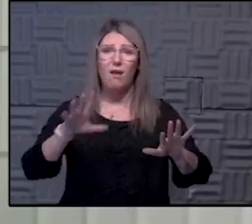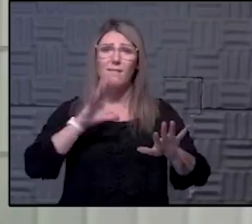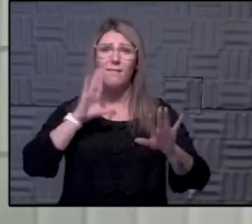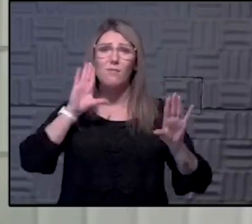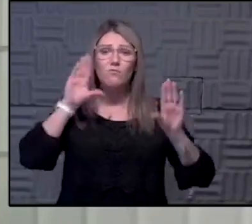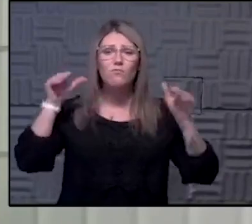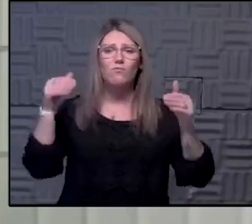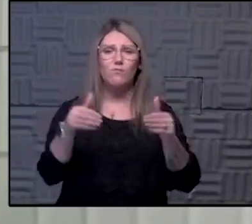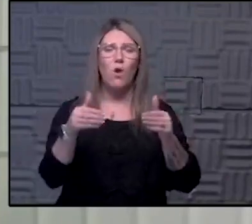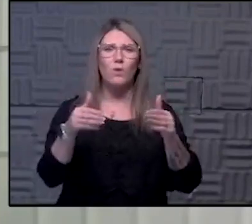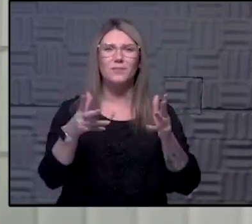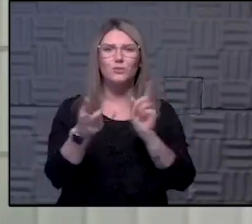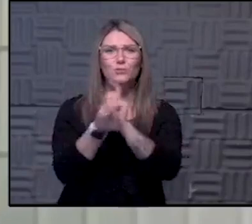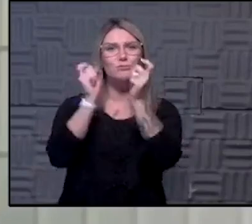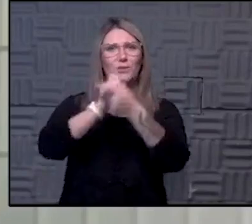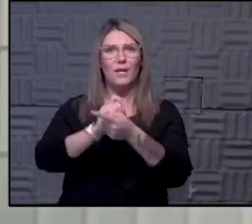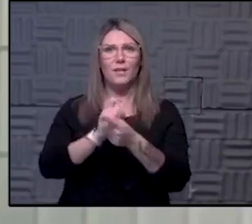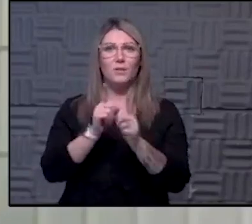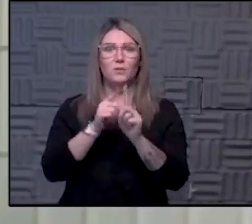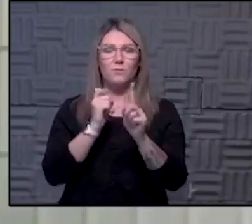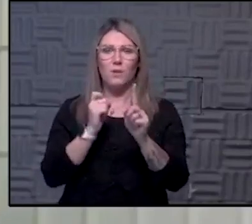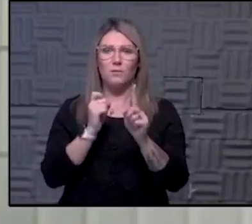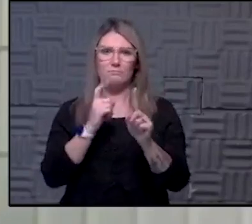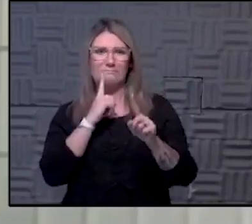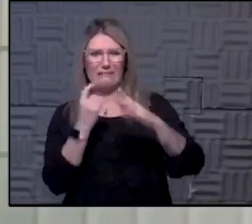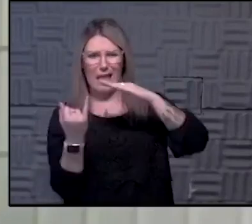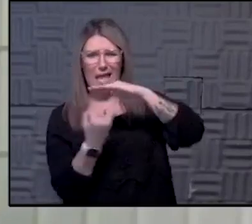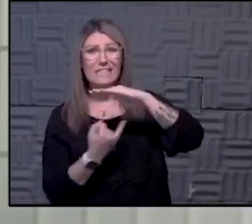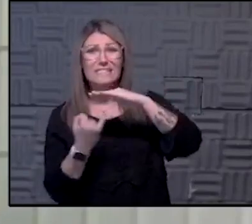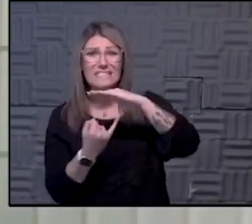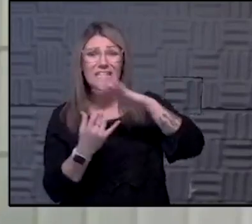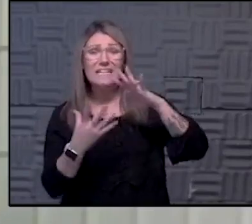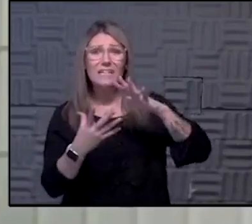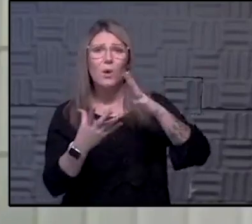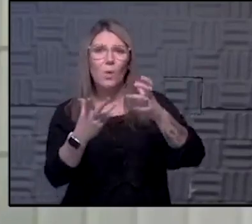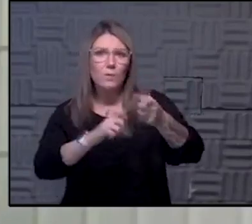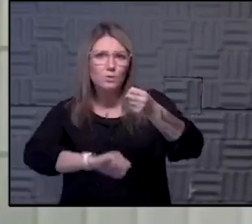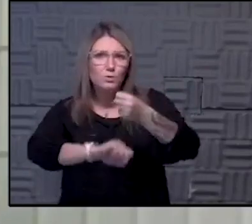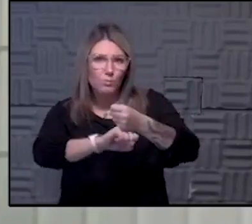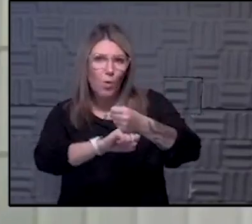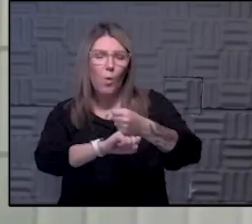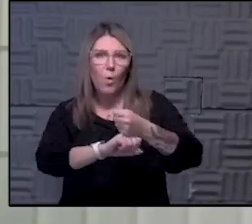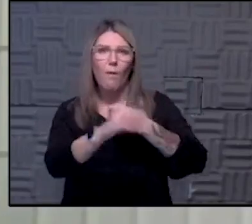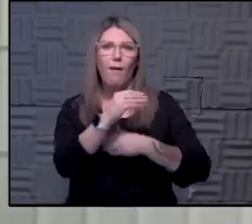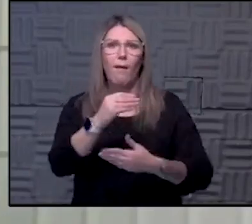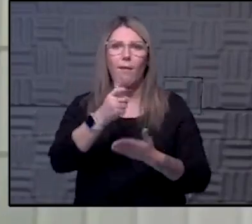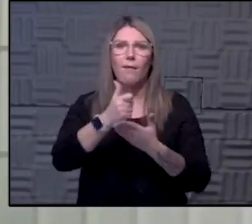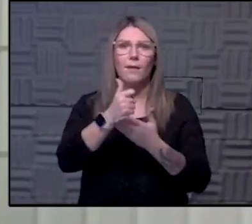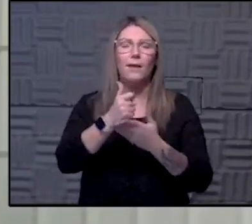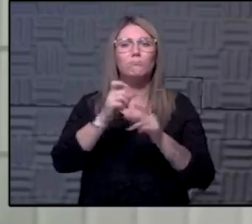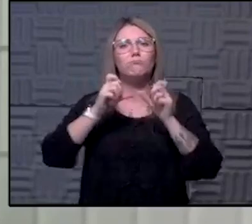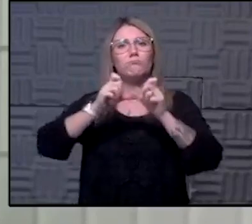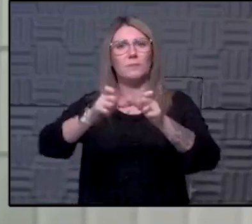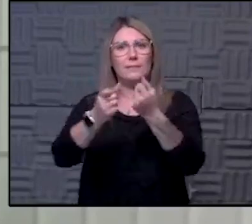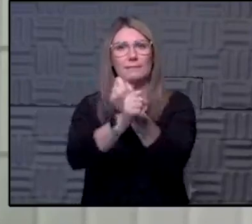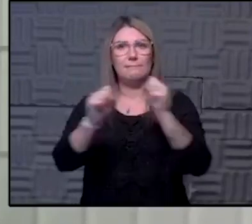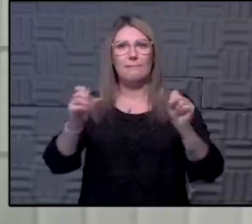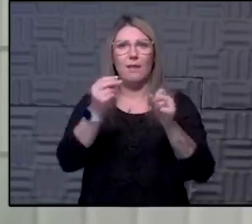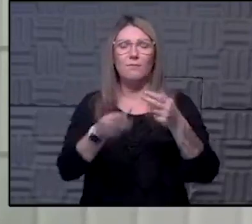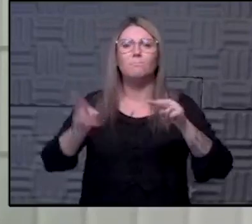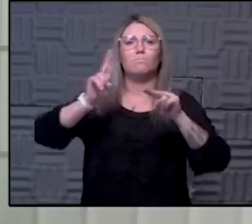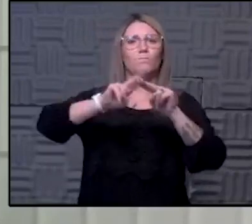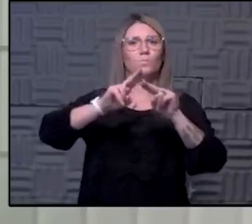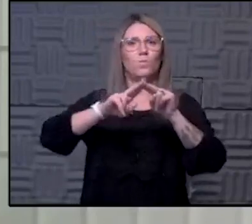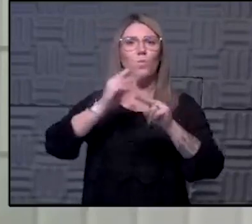helping people remain isolated in a way that's supportive of them, helping to keep them safe with increased home delivered